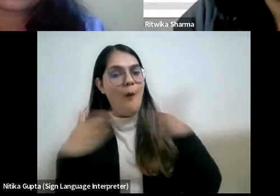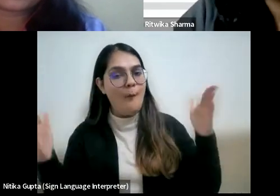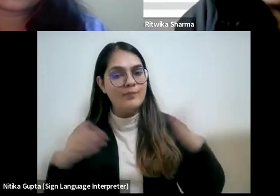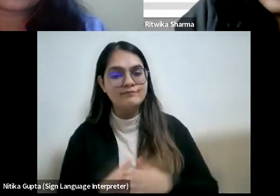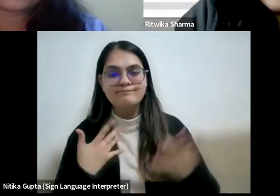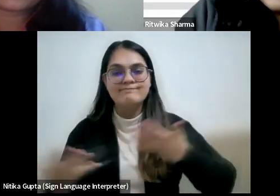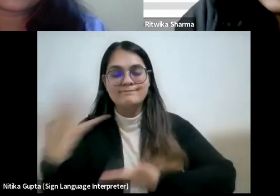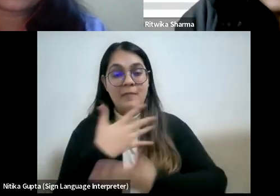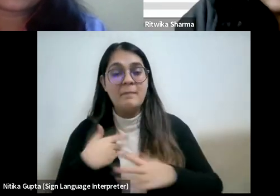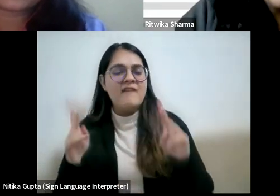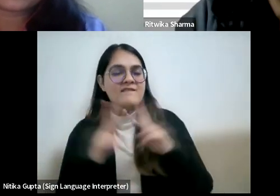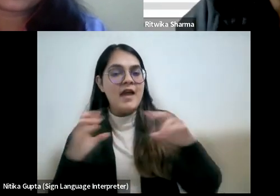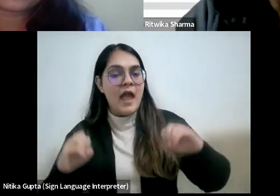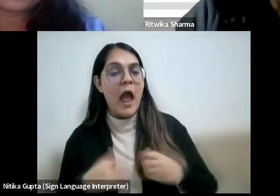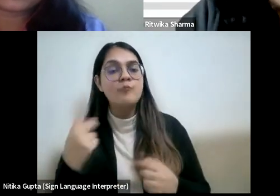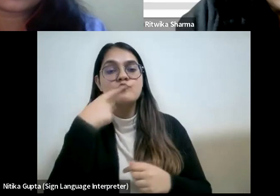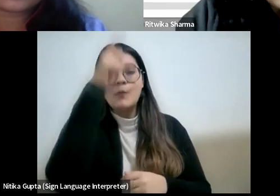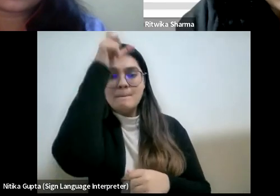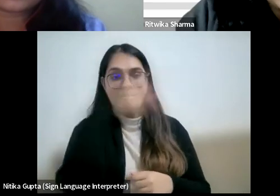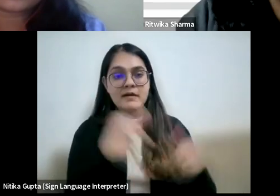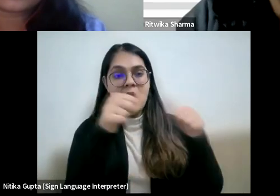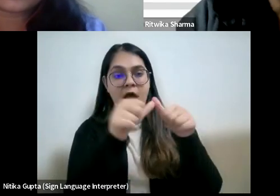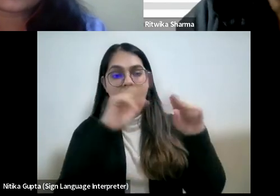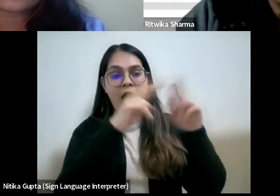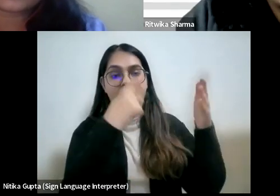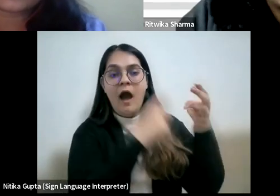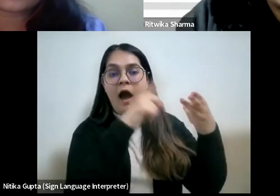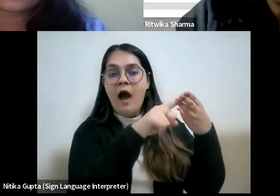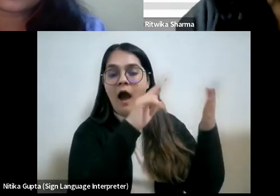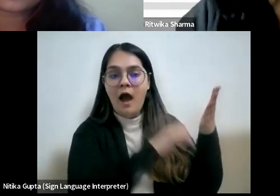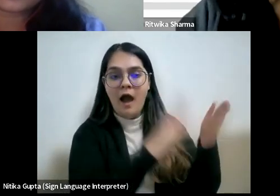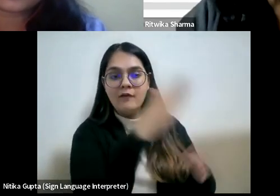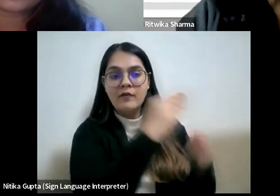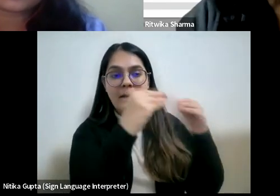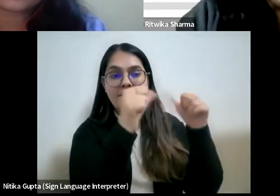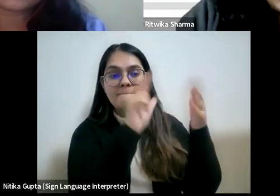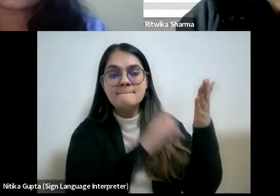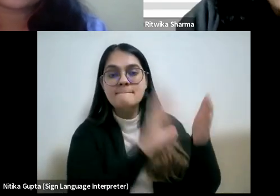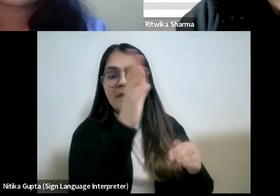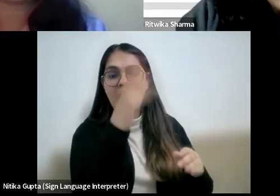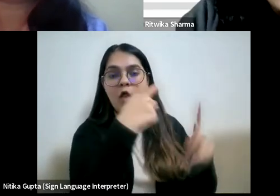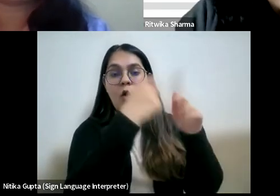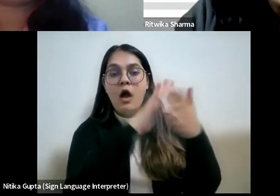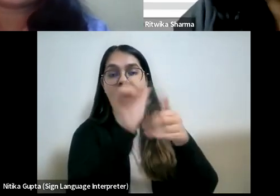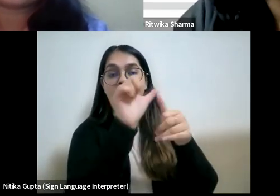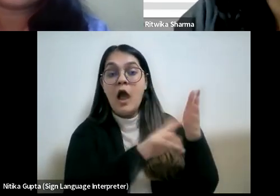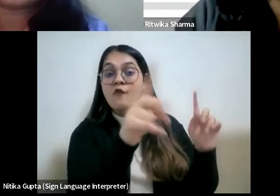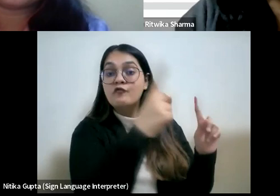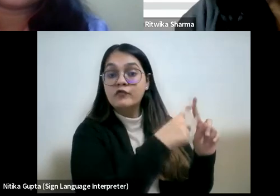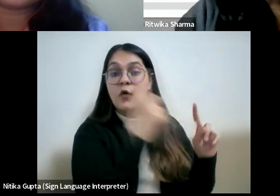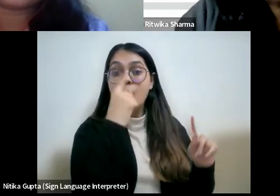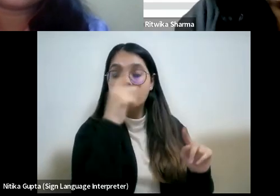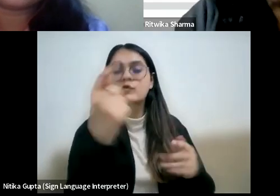I'm delighted to have with us Afreen Bano Khan, who is part of the first cohort of Samvidhaan Fellows at Vidhi. Afreen